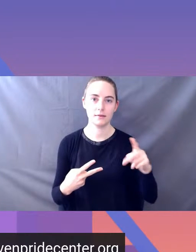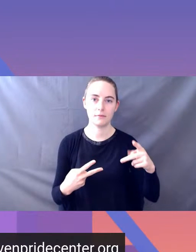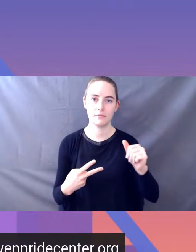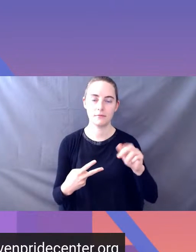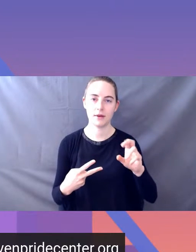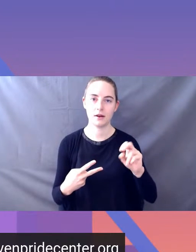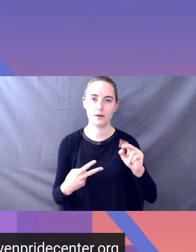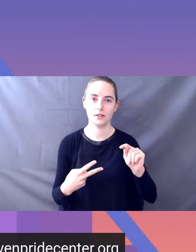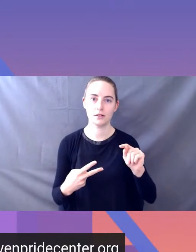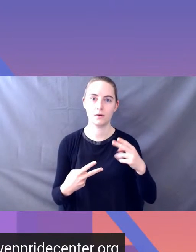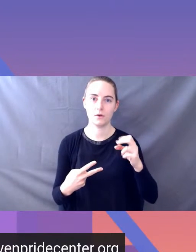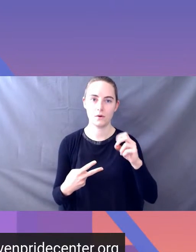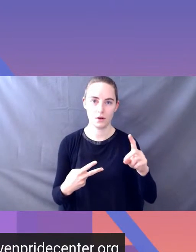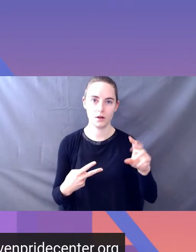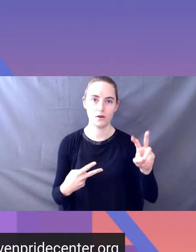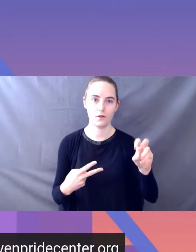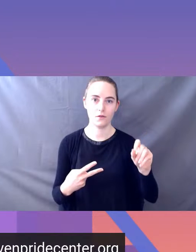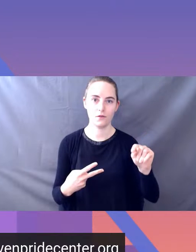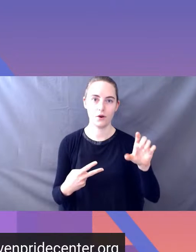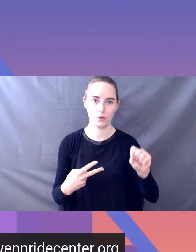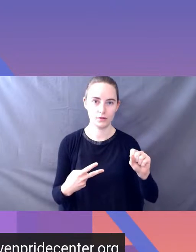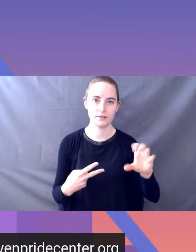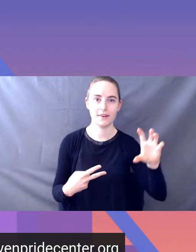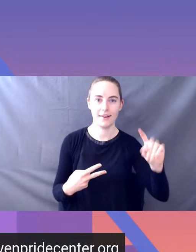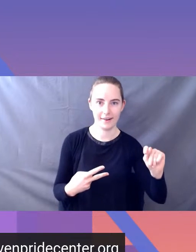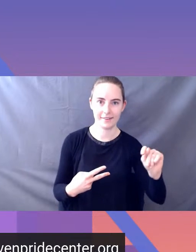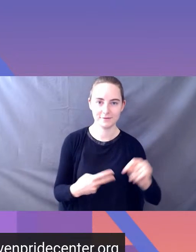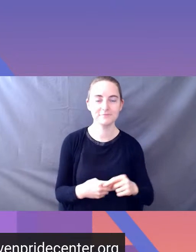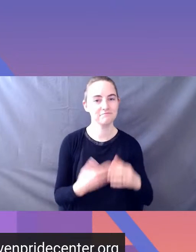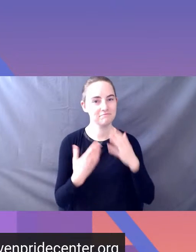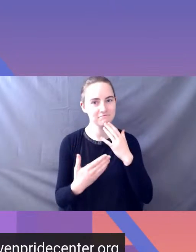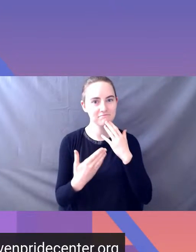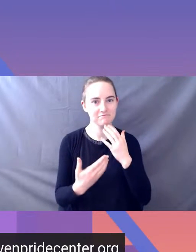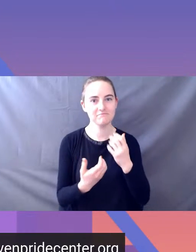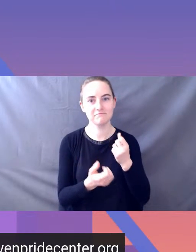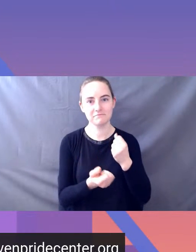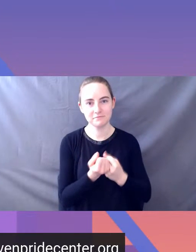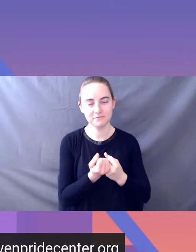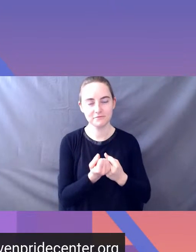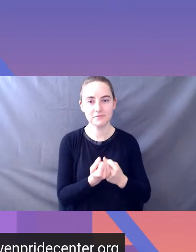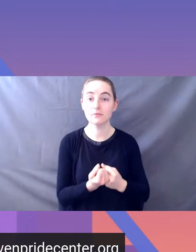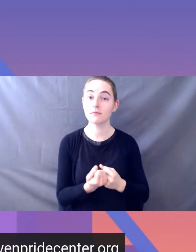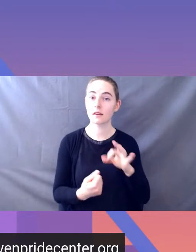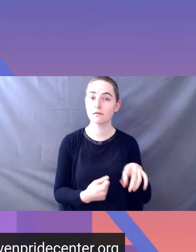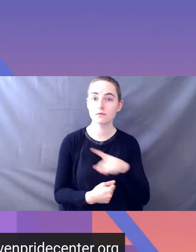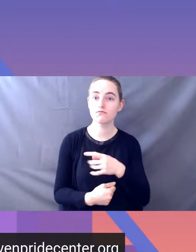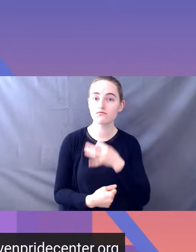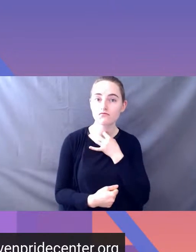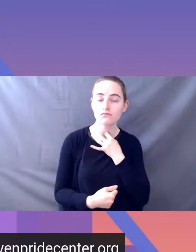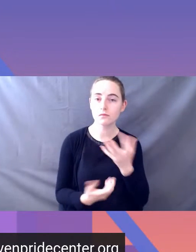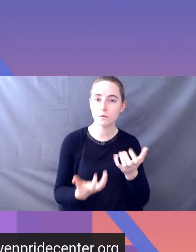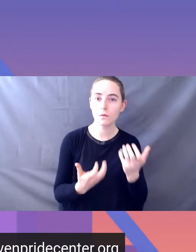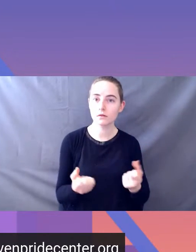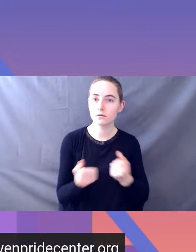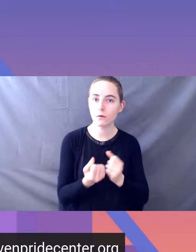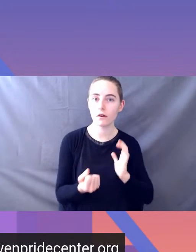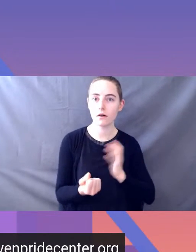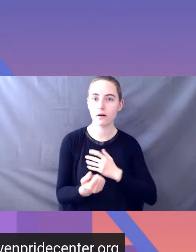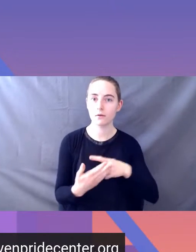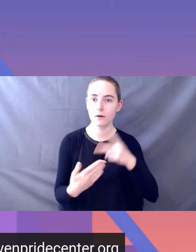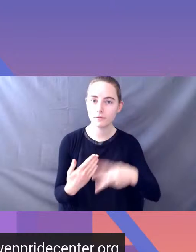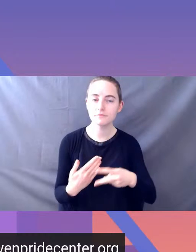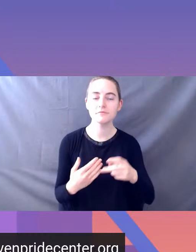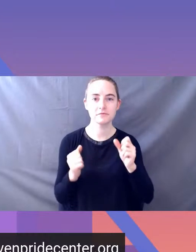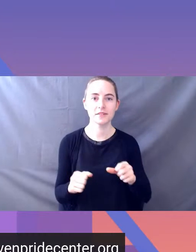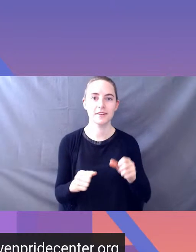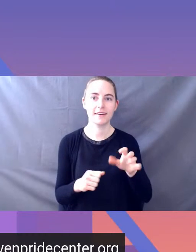like this one. If you'd like to know more about sponsoring programs like these, please feel free to reach out. I'd also like to take a moment to thank